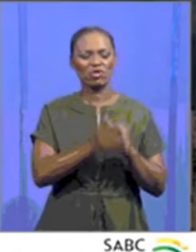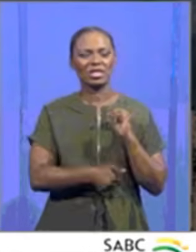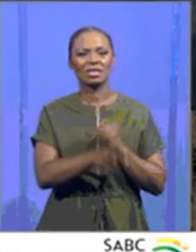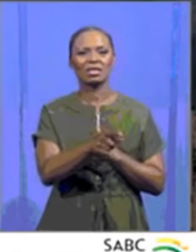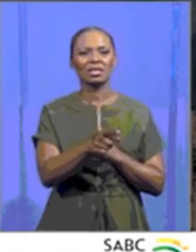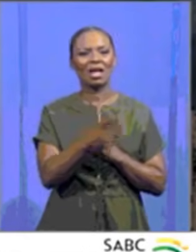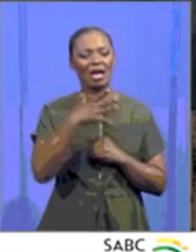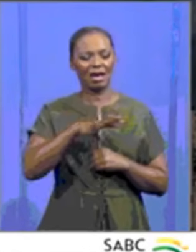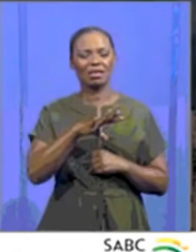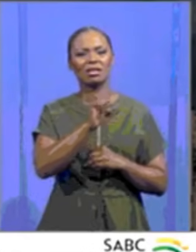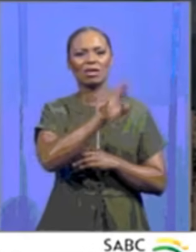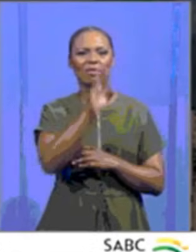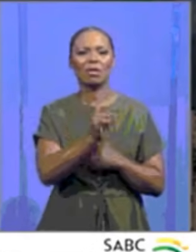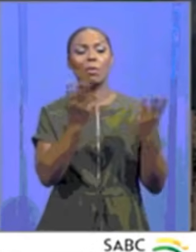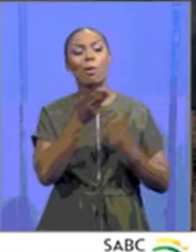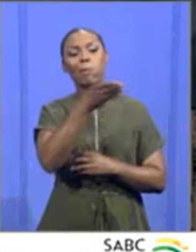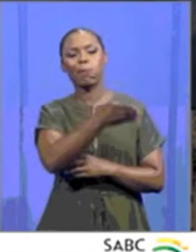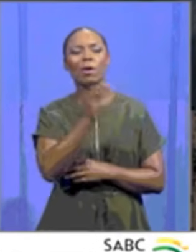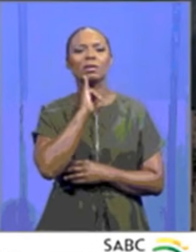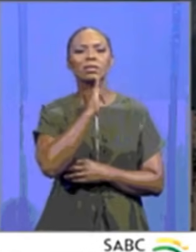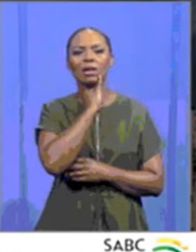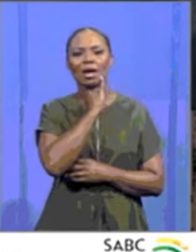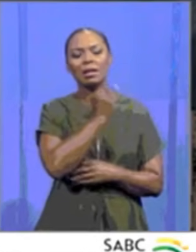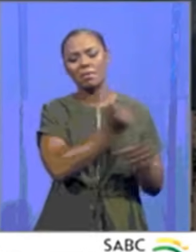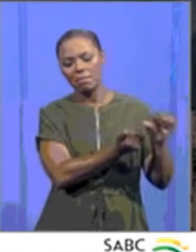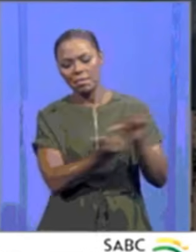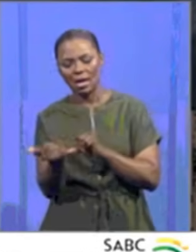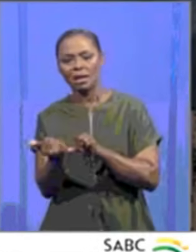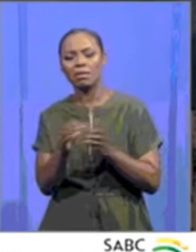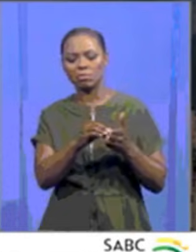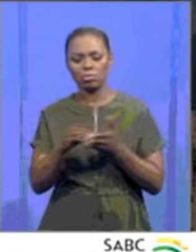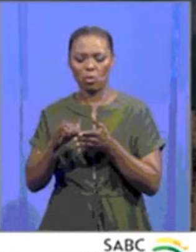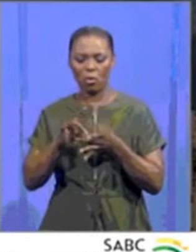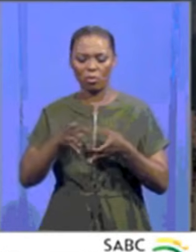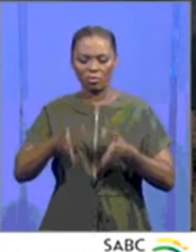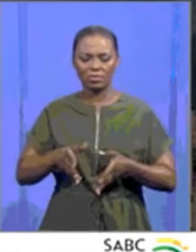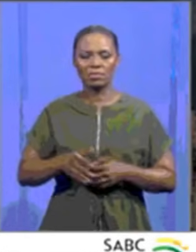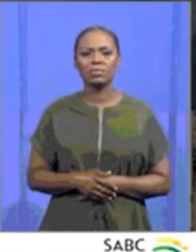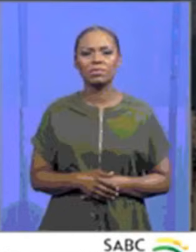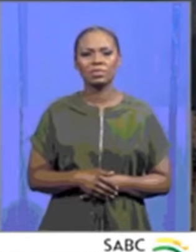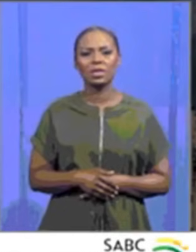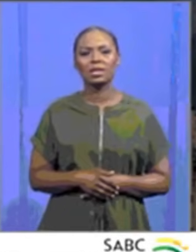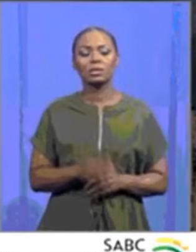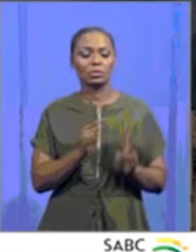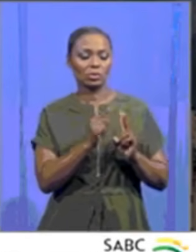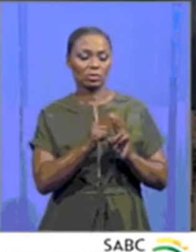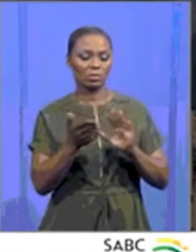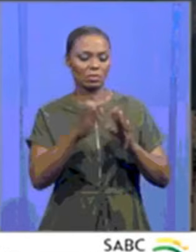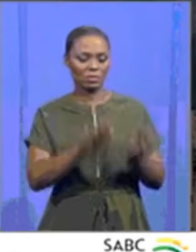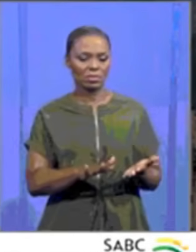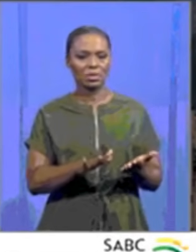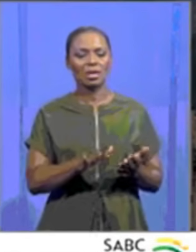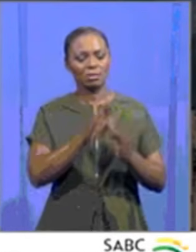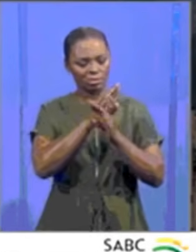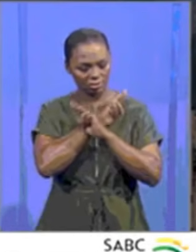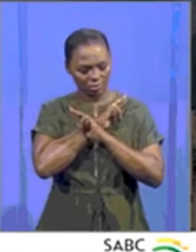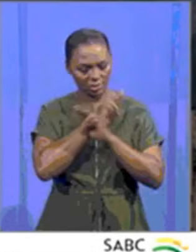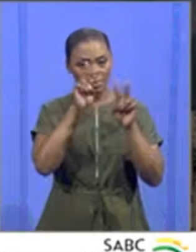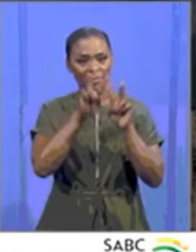ko Iseraele gore ba kgone go tla gae. And then ba ba lobileng maphelo ke re a moya ya bona e robale